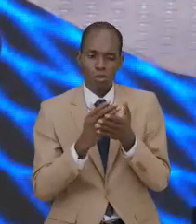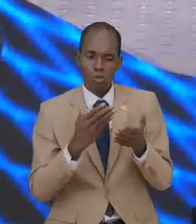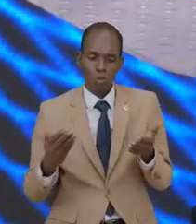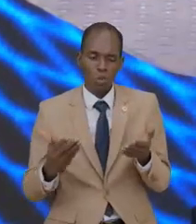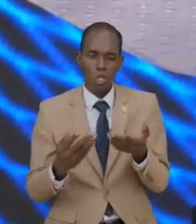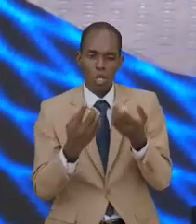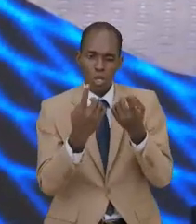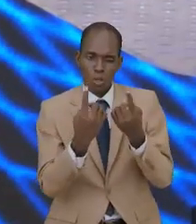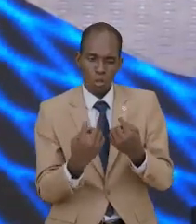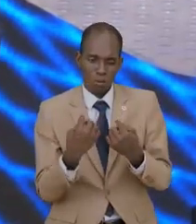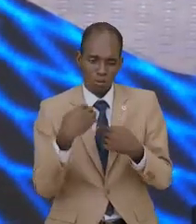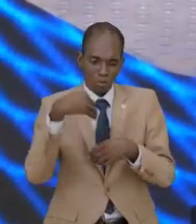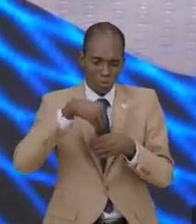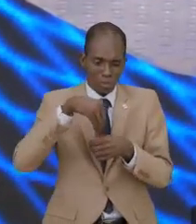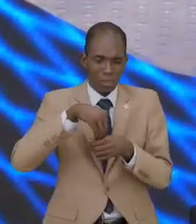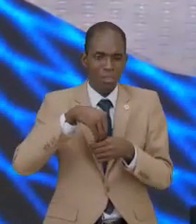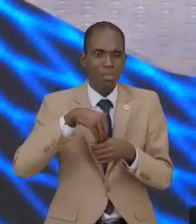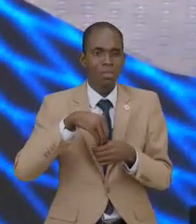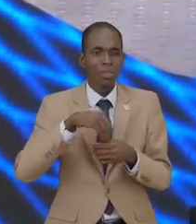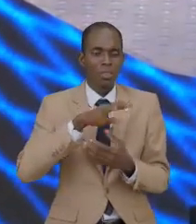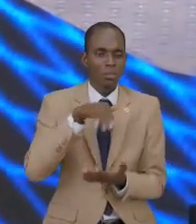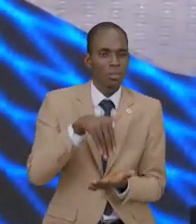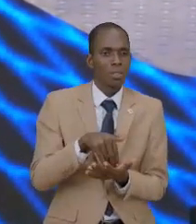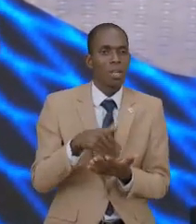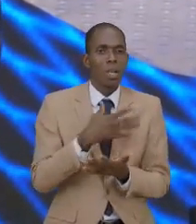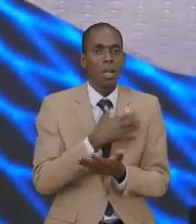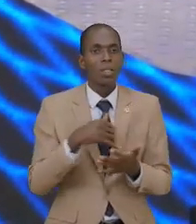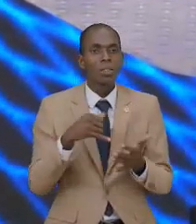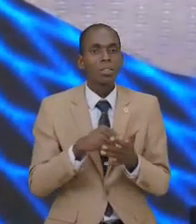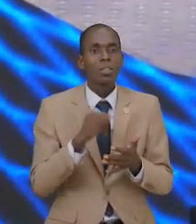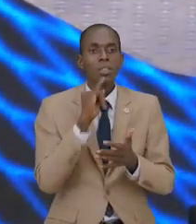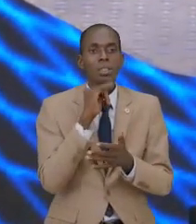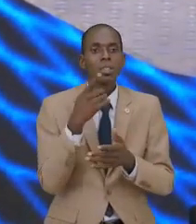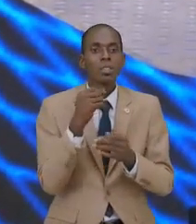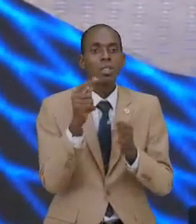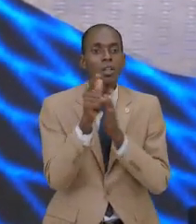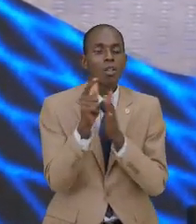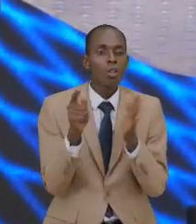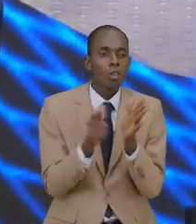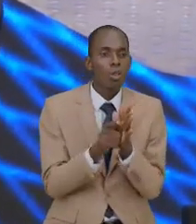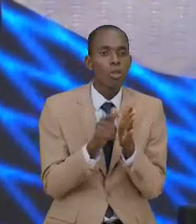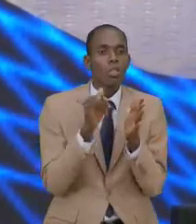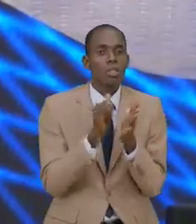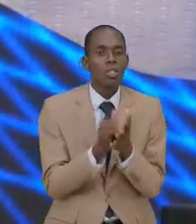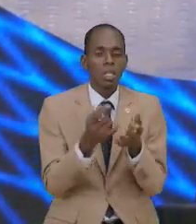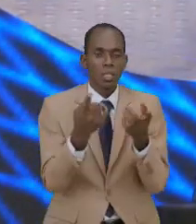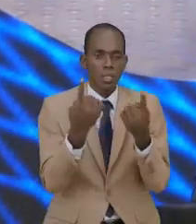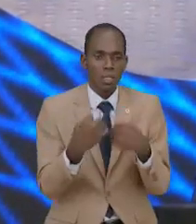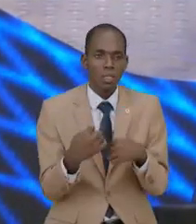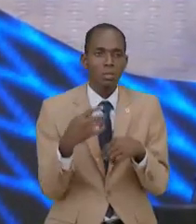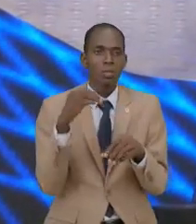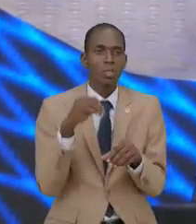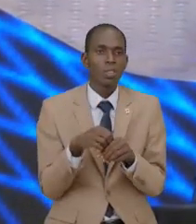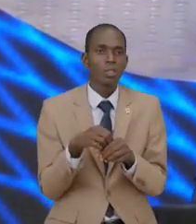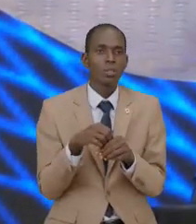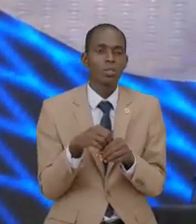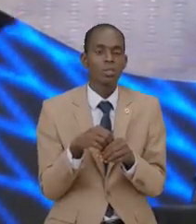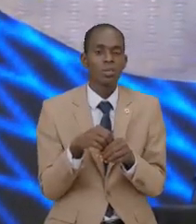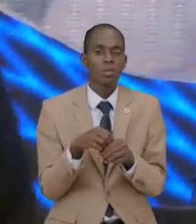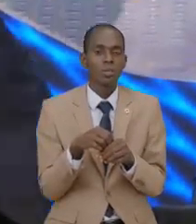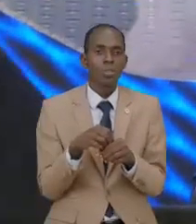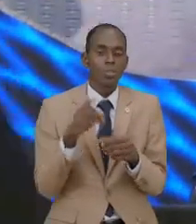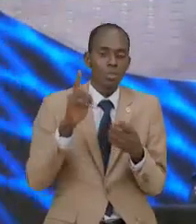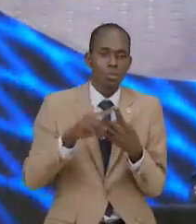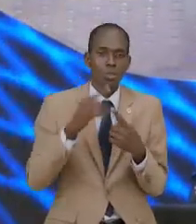comes in between. And it's the law that came in between the promise